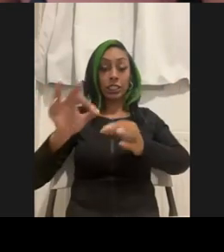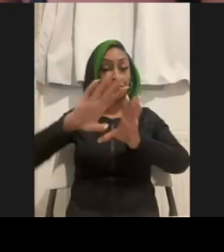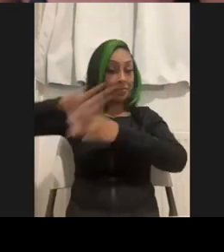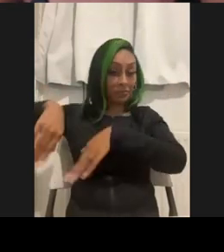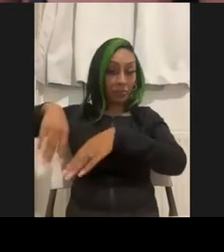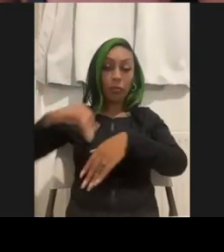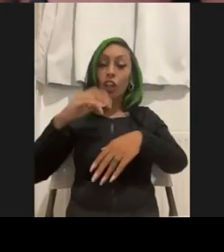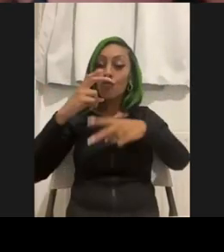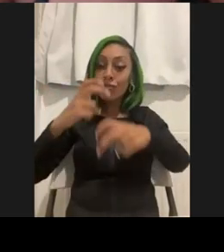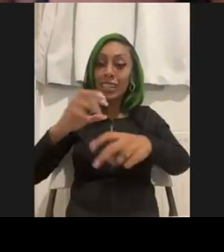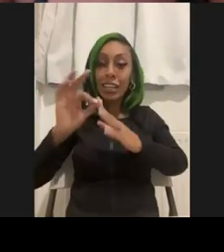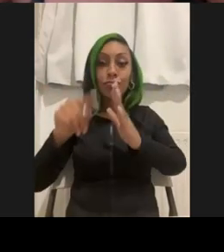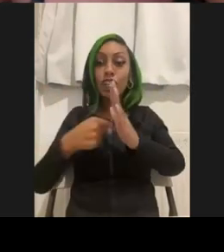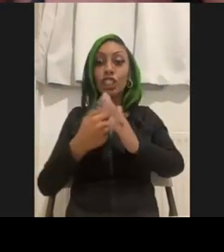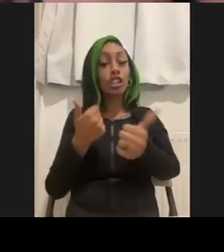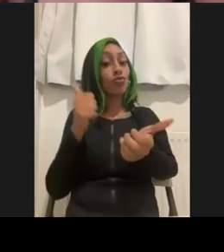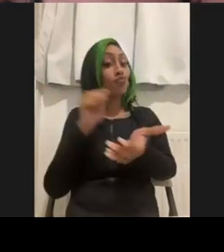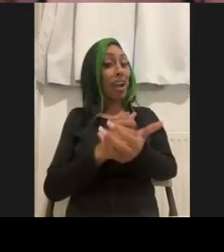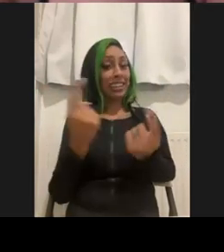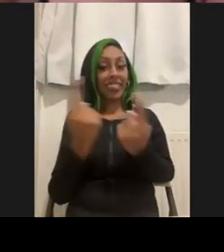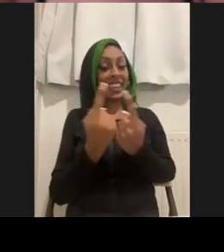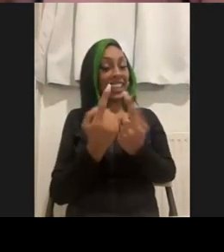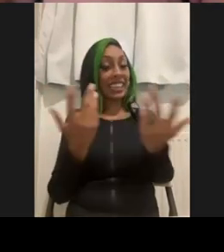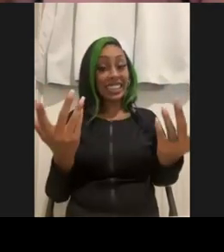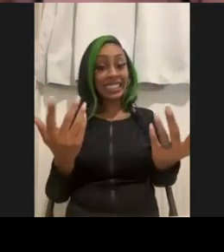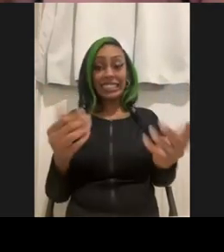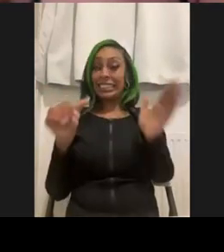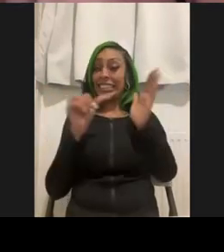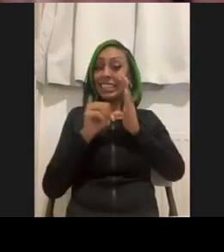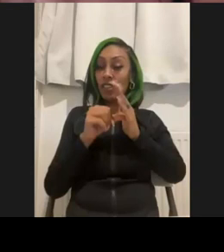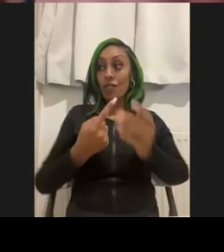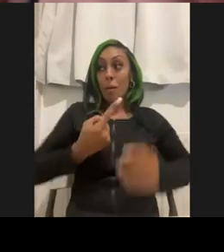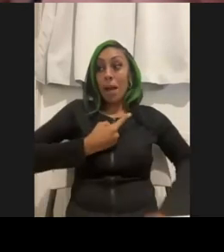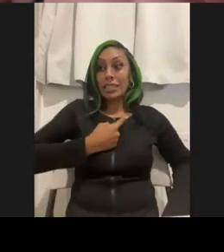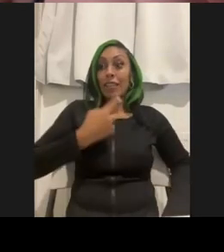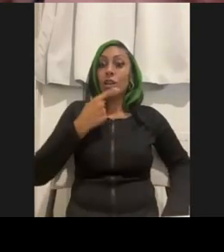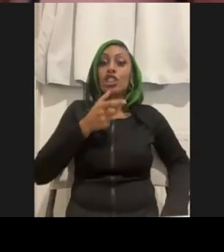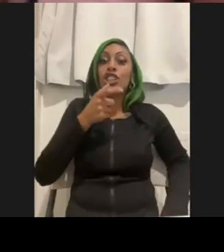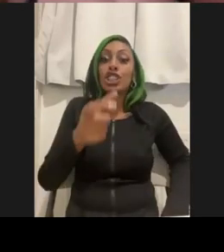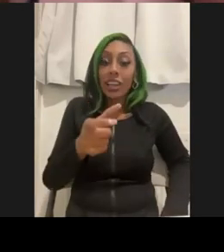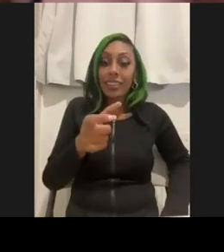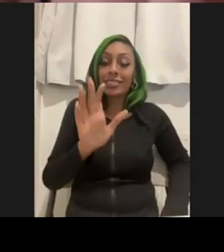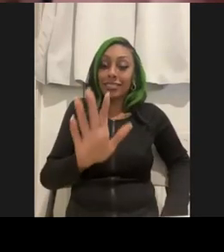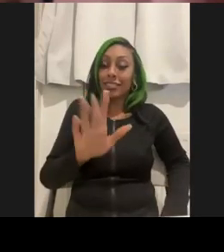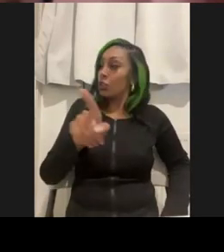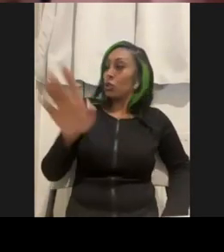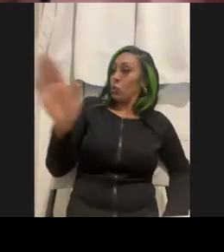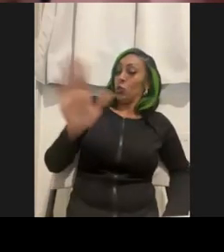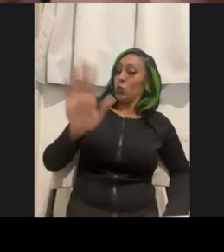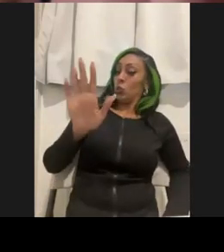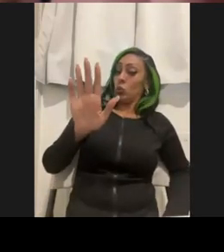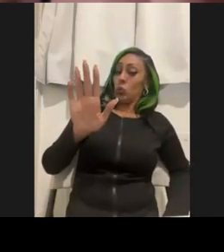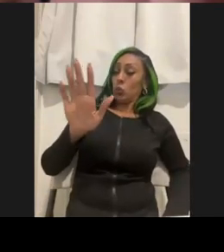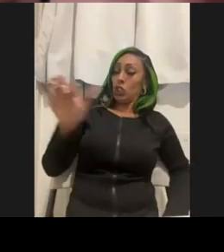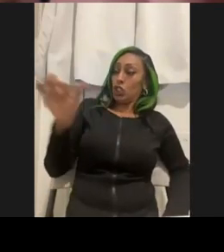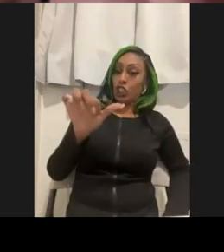right thing. And again, it's particularly difficult for me to kind of suggest to others that maybe they shouldn't be doing research, when